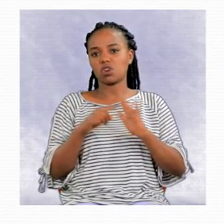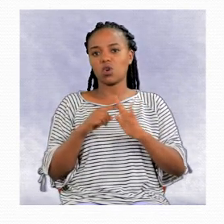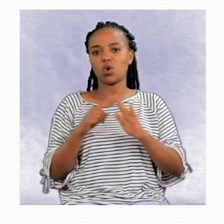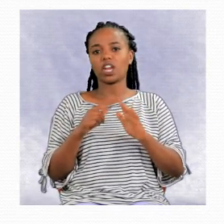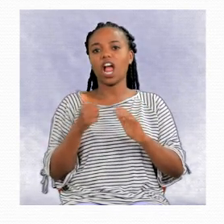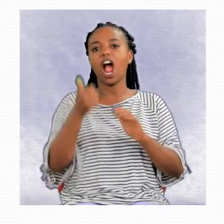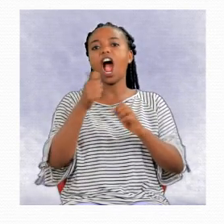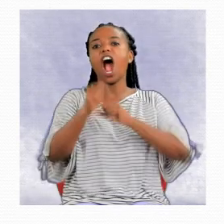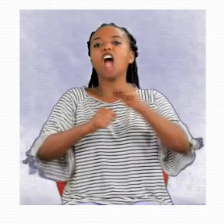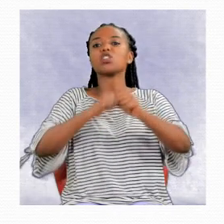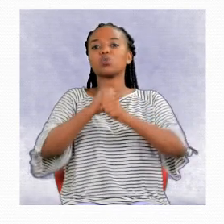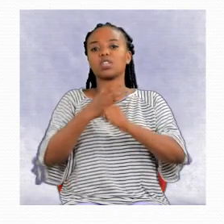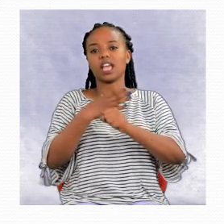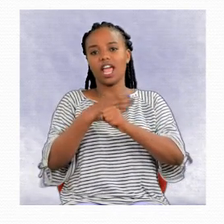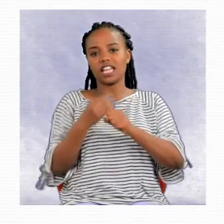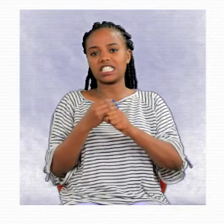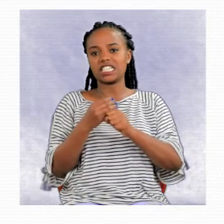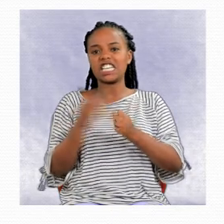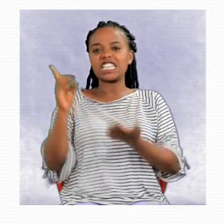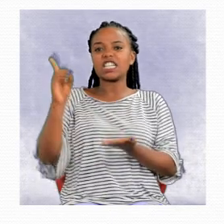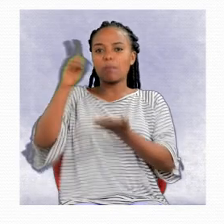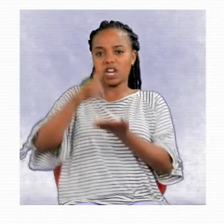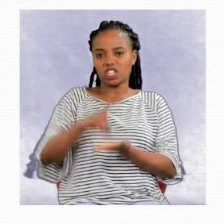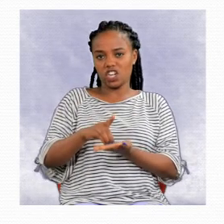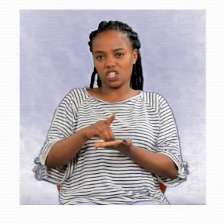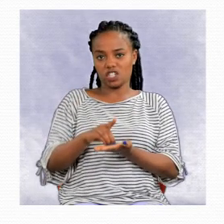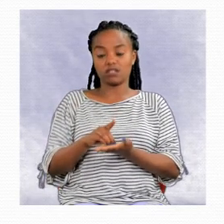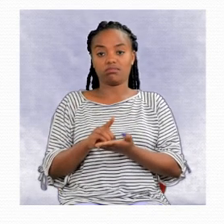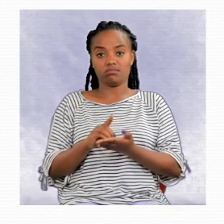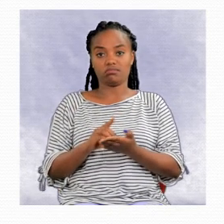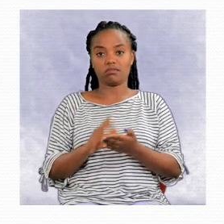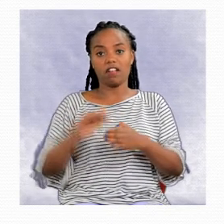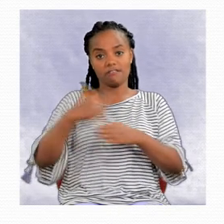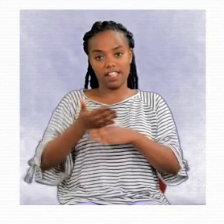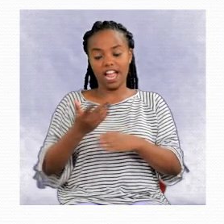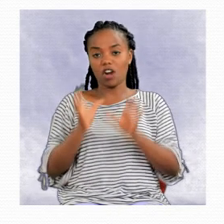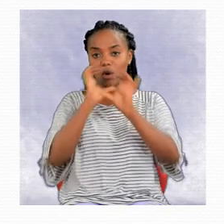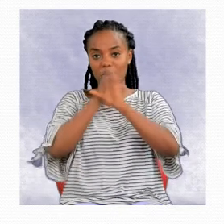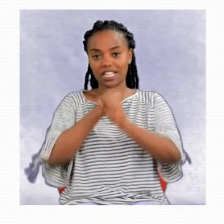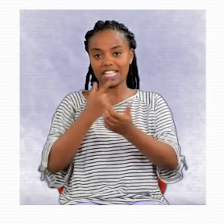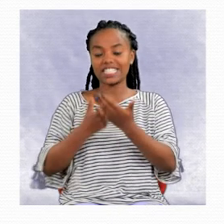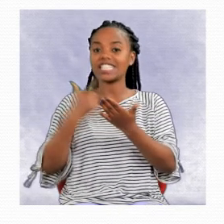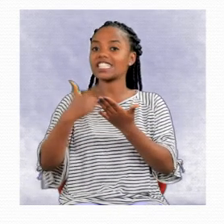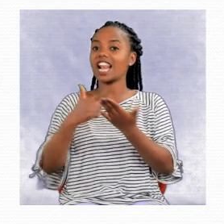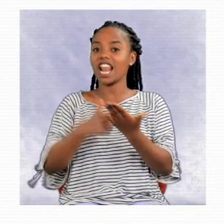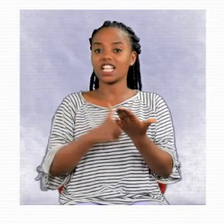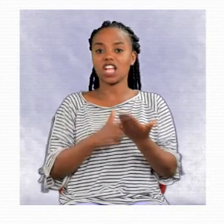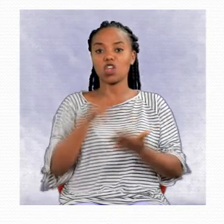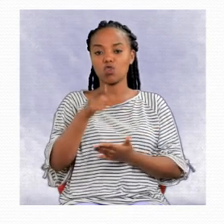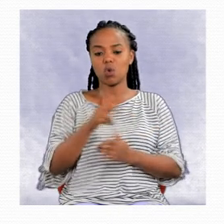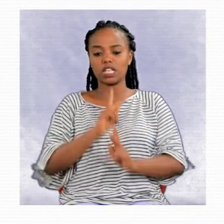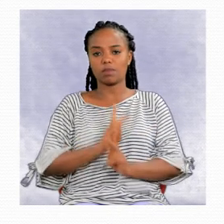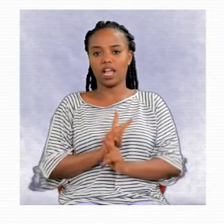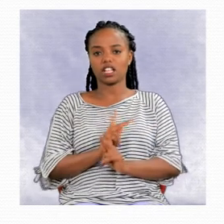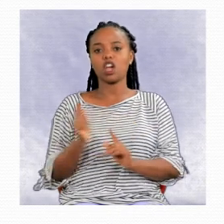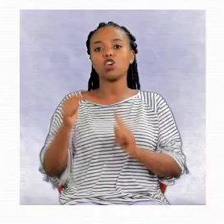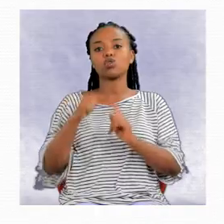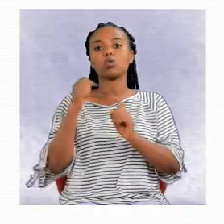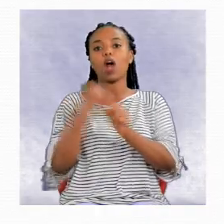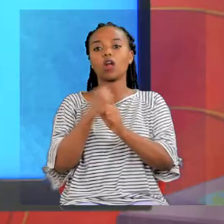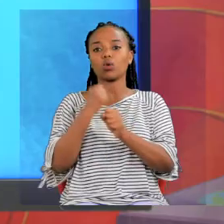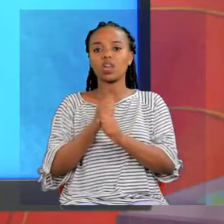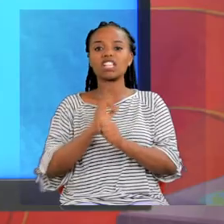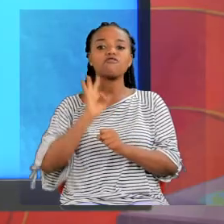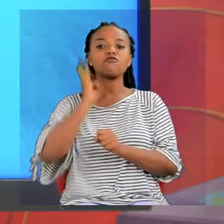depreciation. So, after completing this lesson, you are expected to calculate